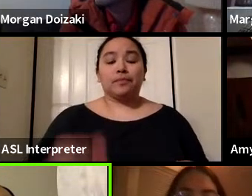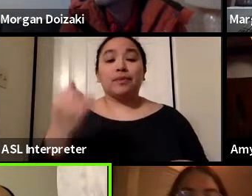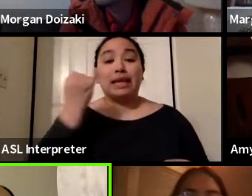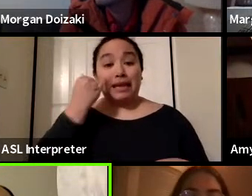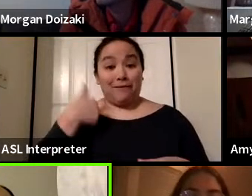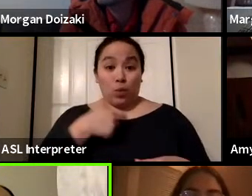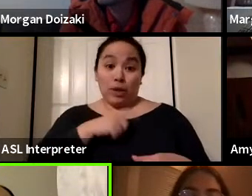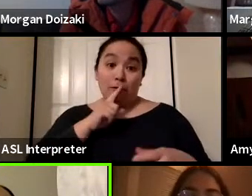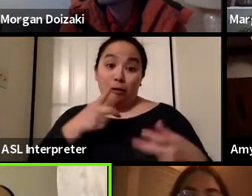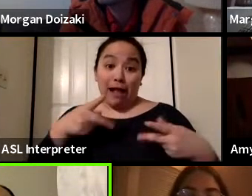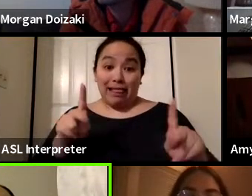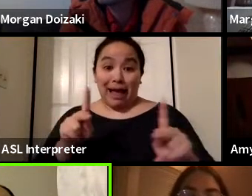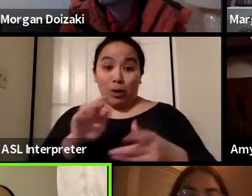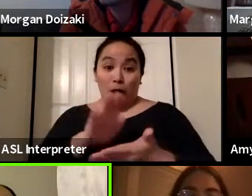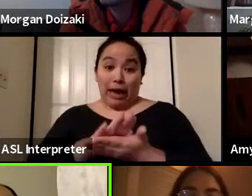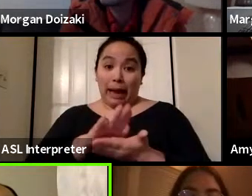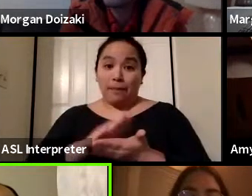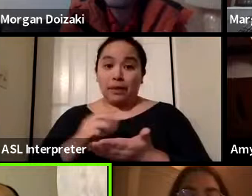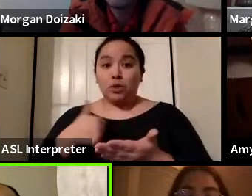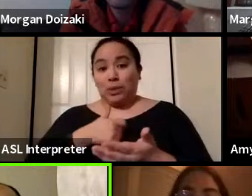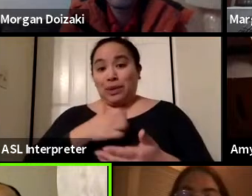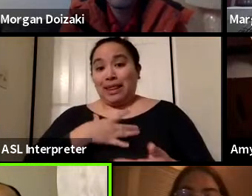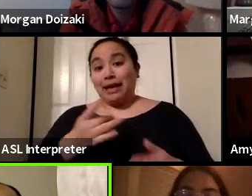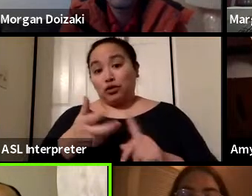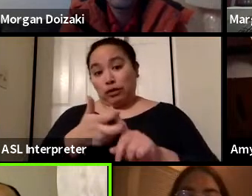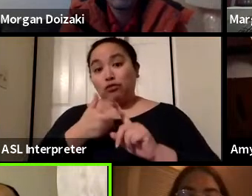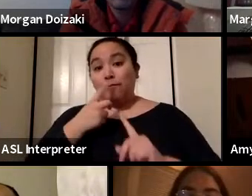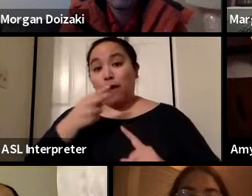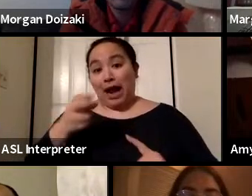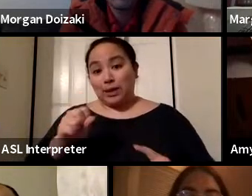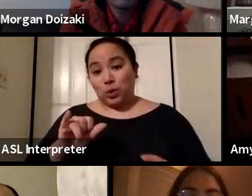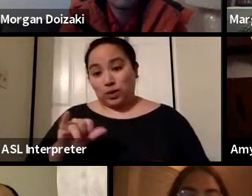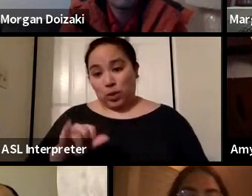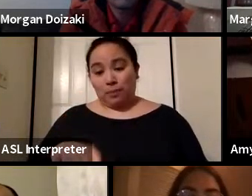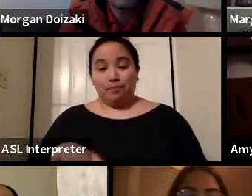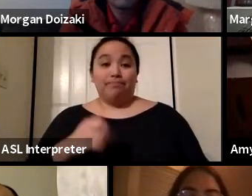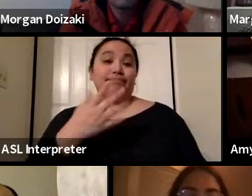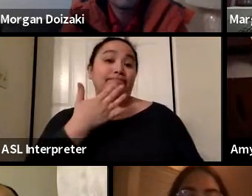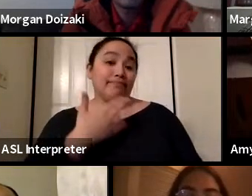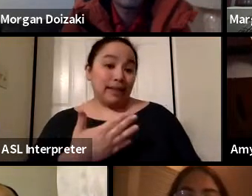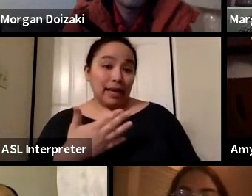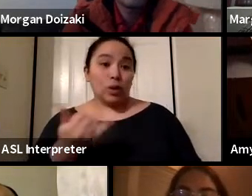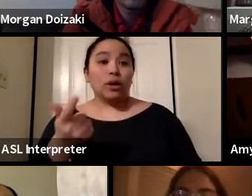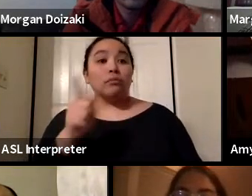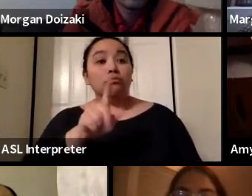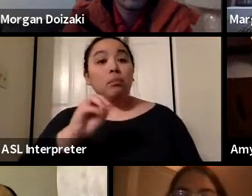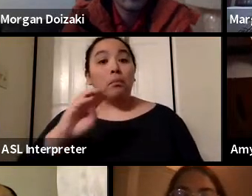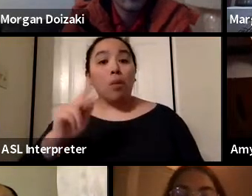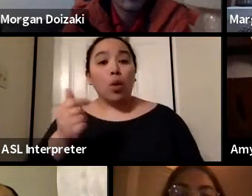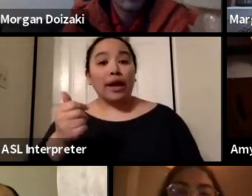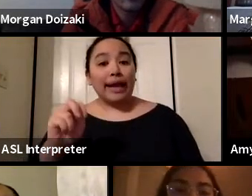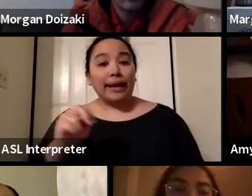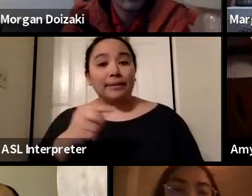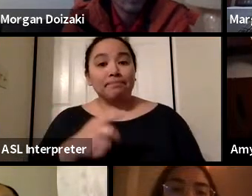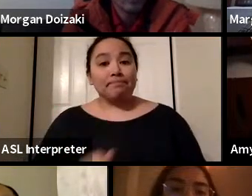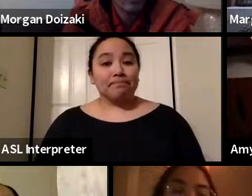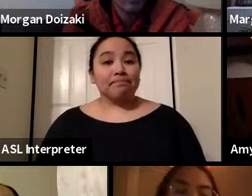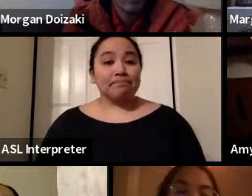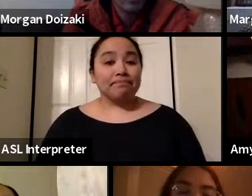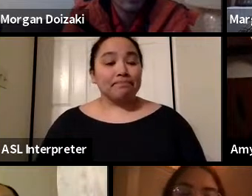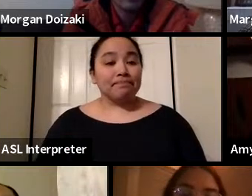are planning to recruit through the high schools as well. Thank you. Now we'll go to Morgan. You have the floor.